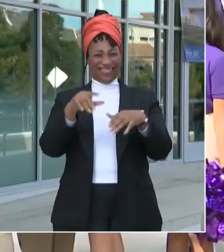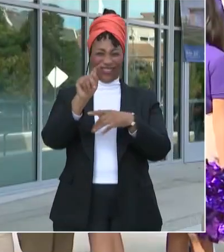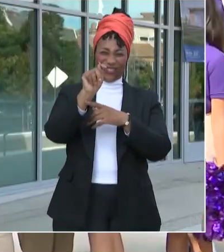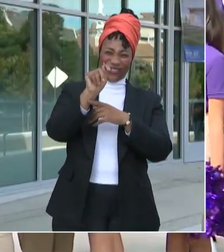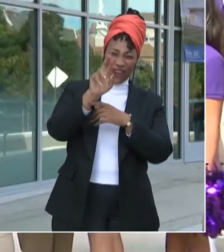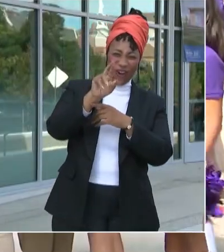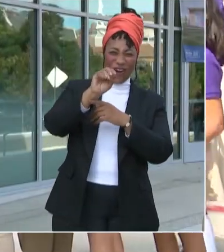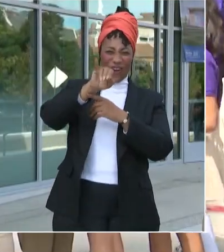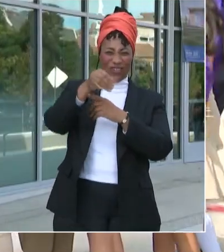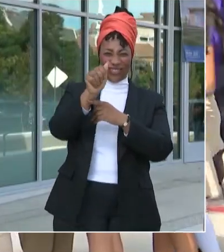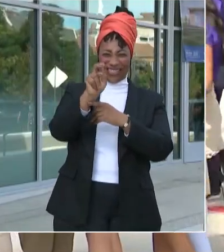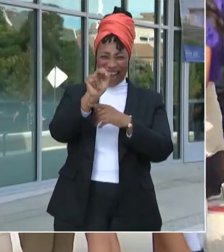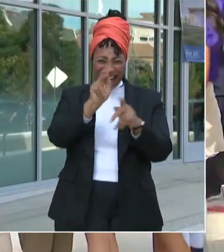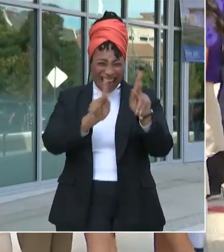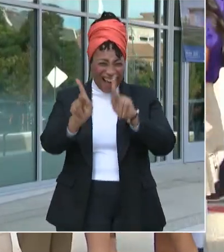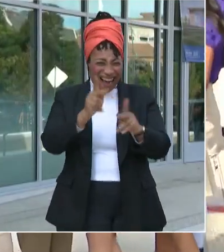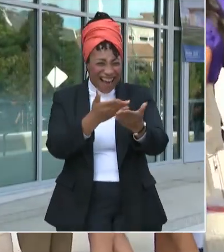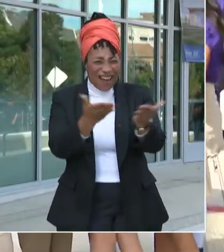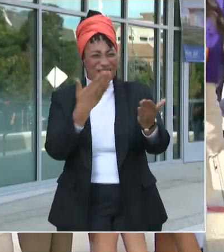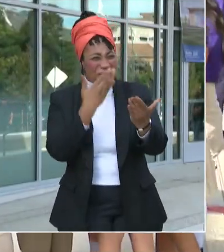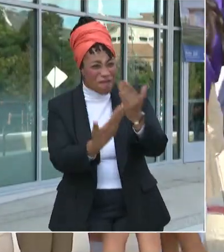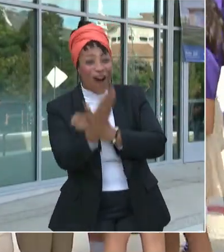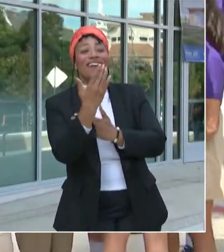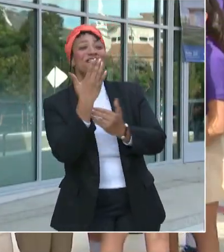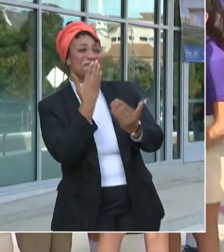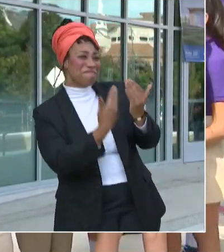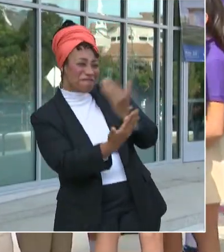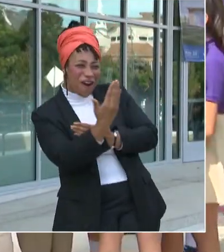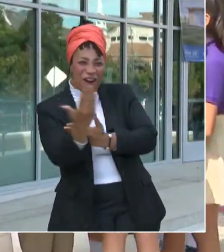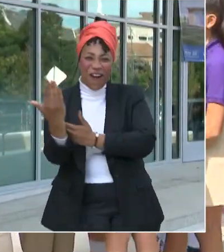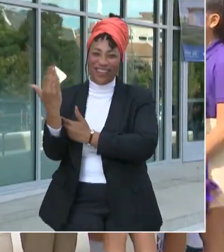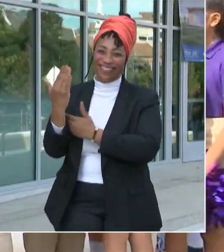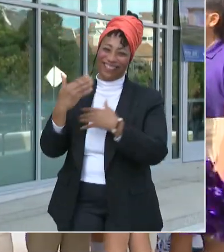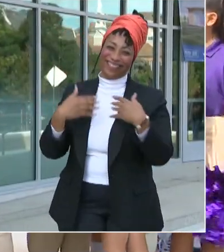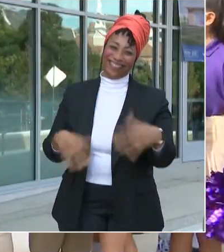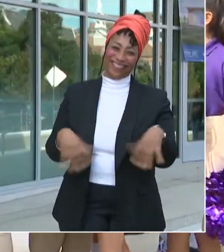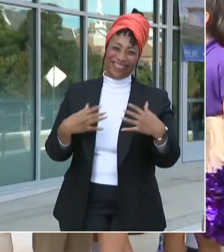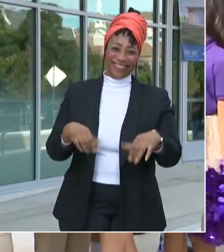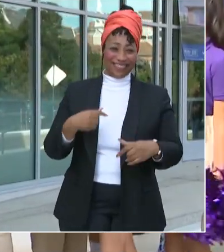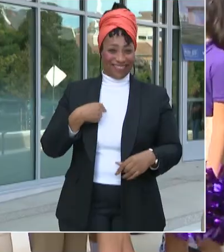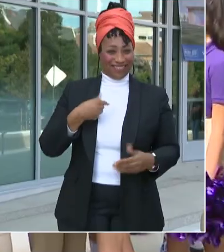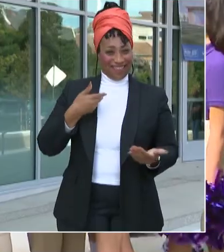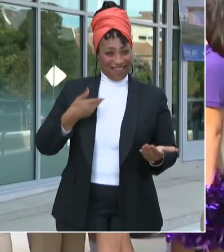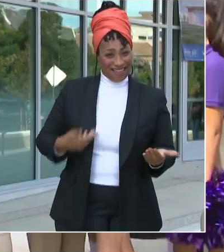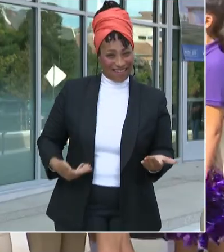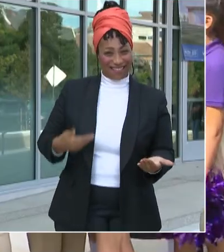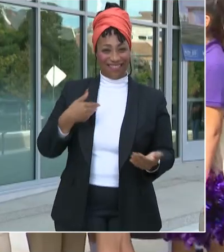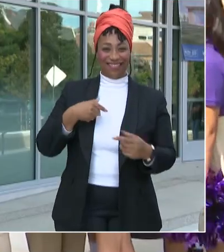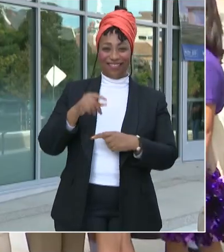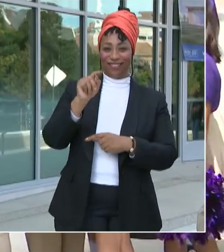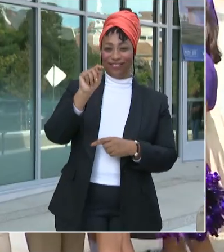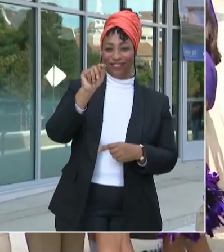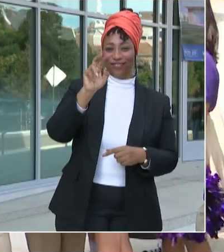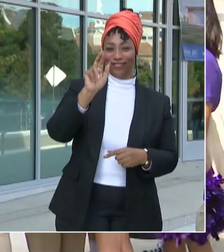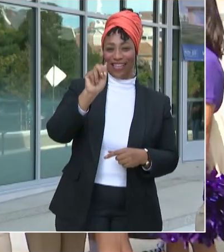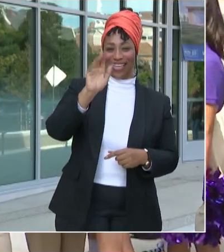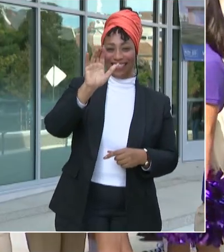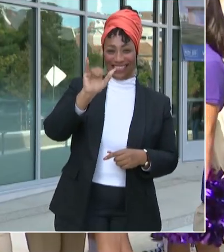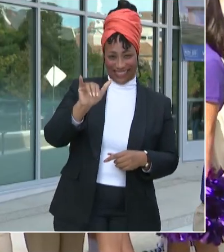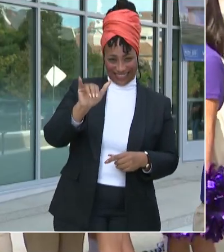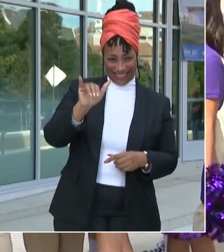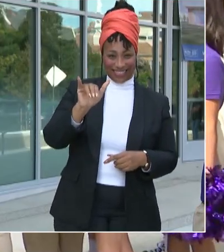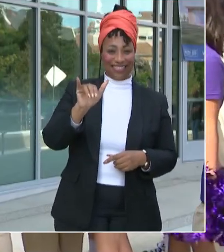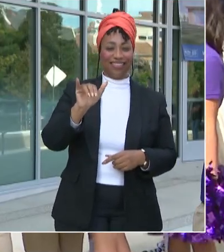Good morning, Trojans. Good morning. Yes, my name is Tracy Foster. I'm the proud principal here at Truesdell Elementary